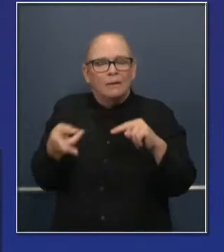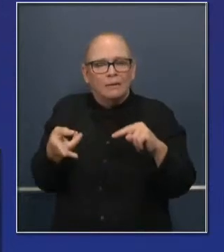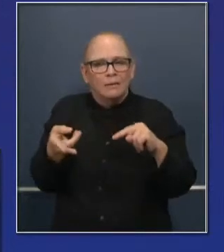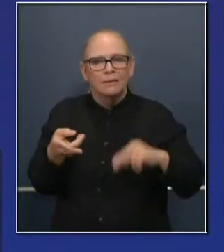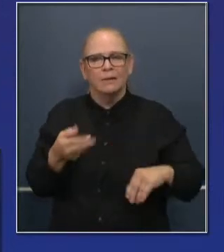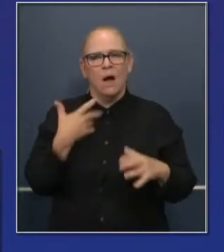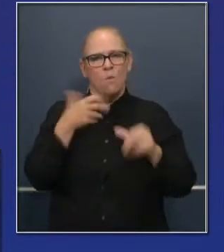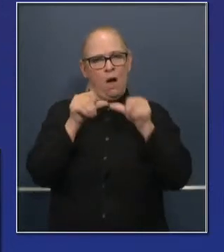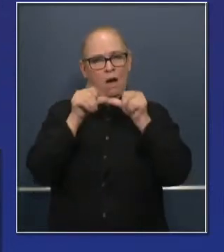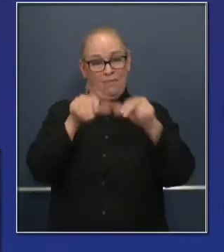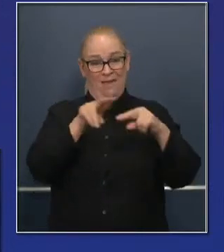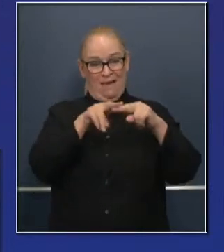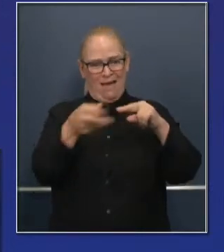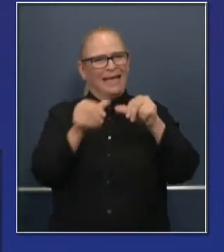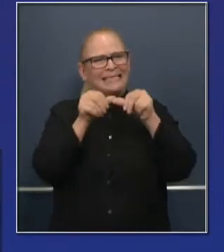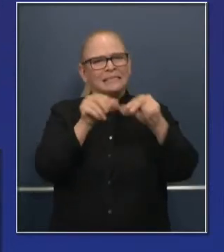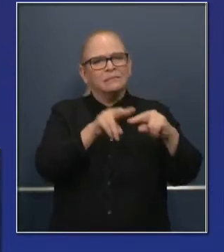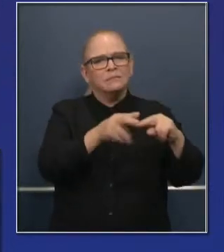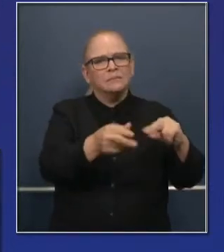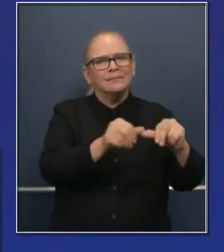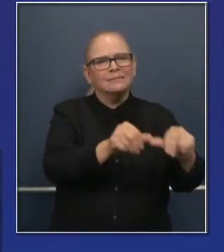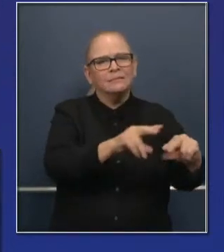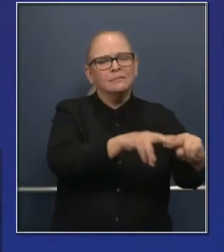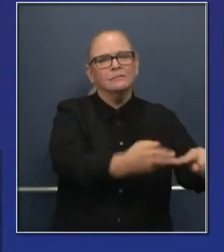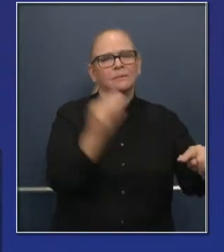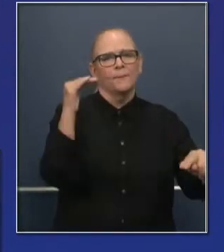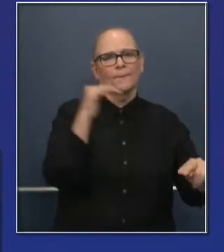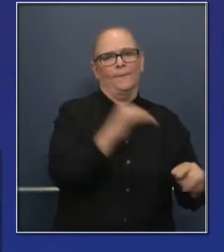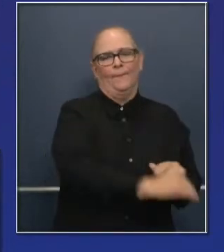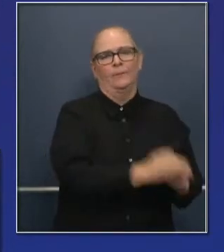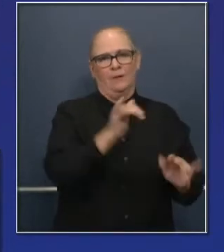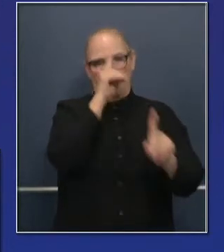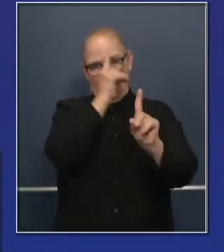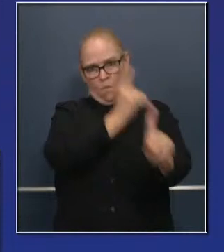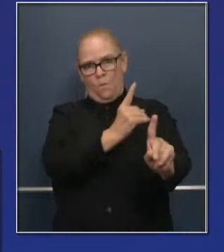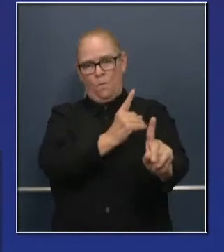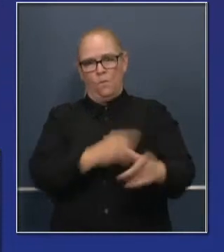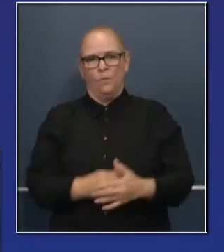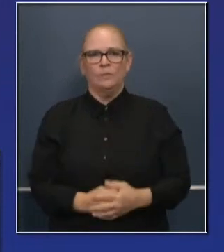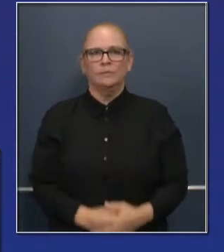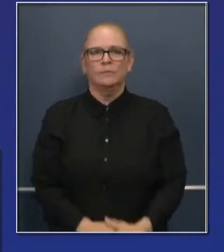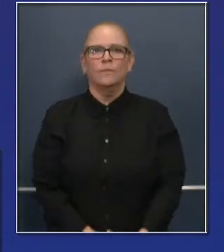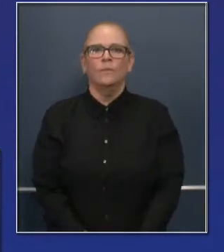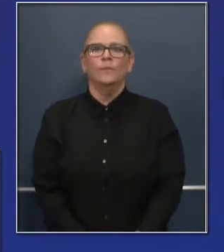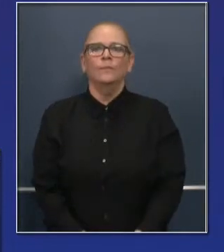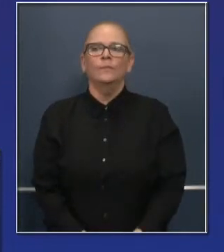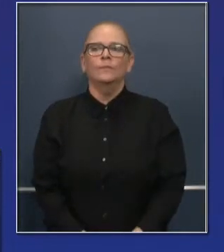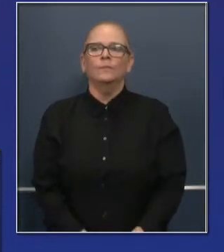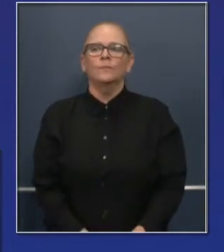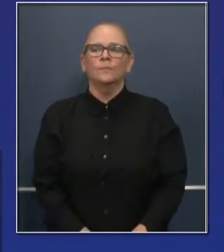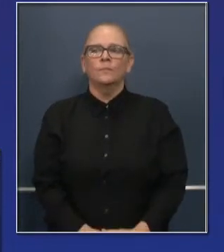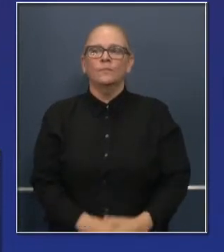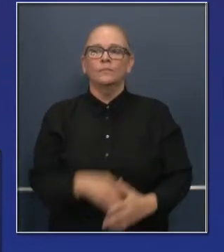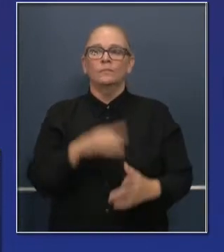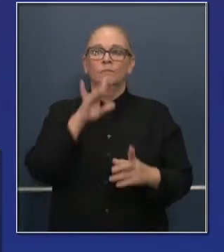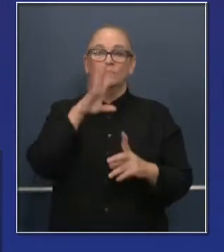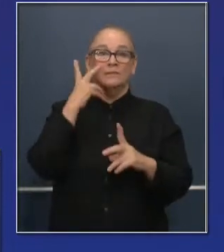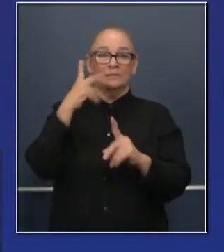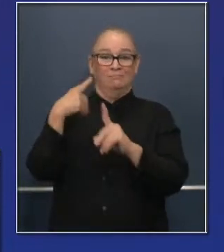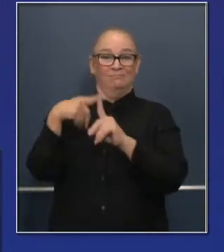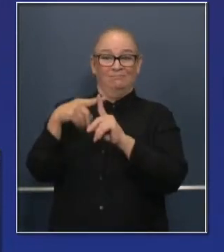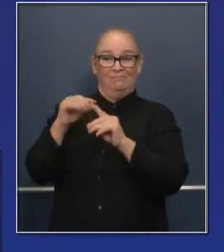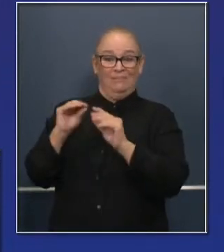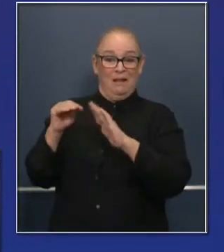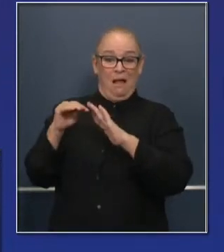not trending up. Not surprisingly, as we see positivity rate begin to trend down,